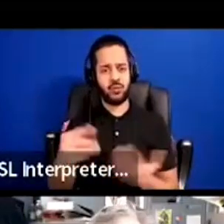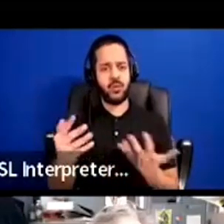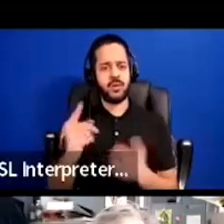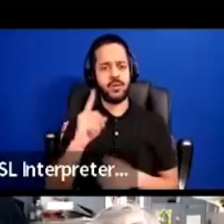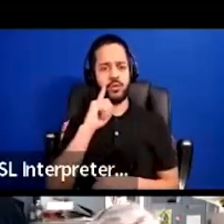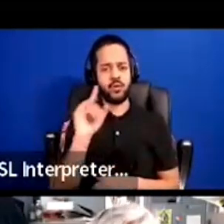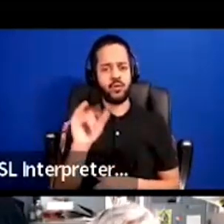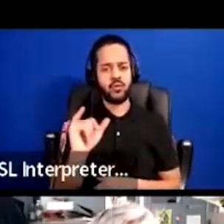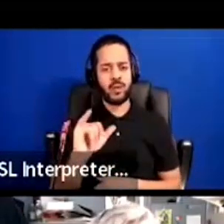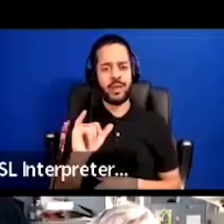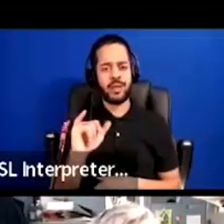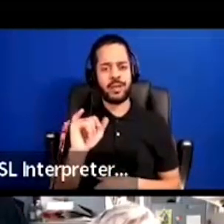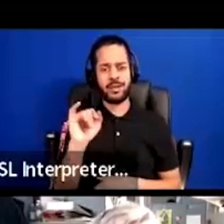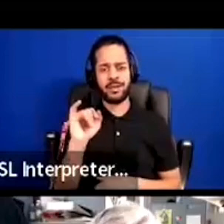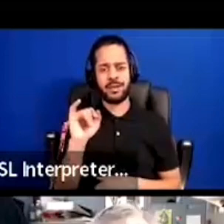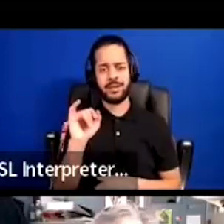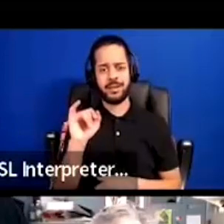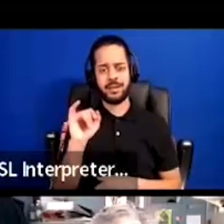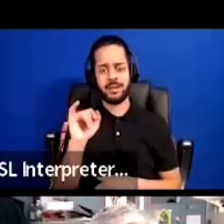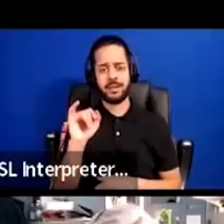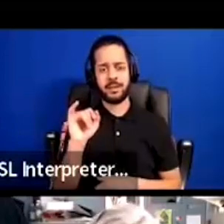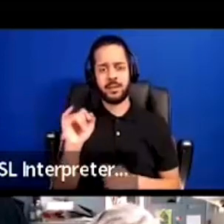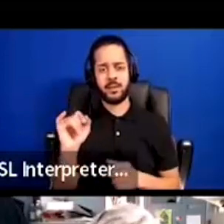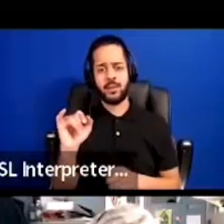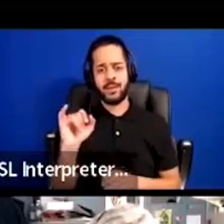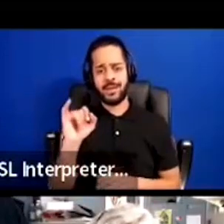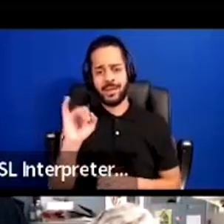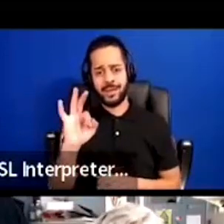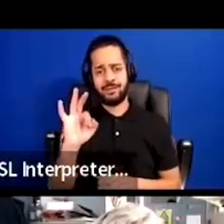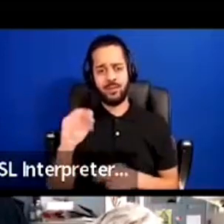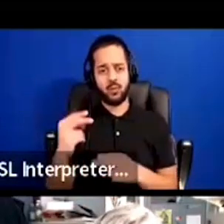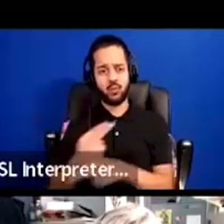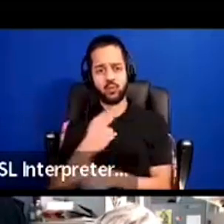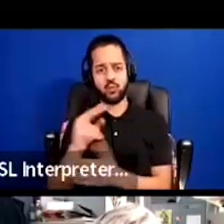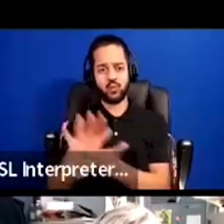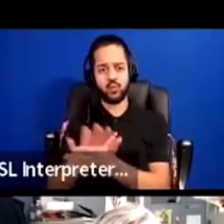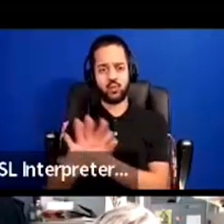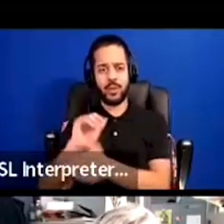these questions with a school-based IEP team.